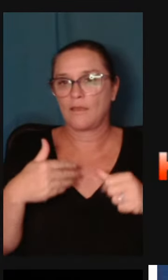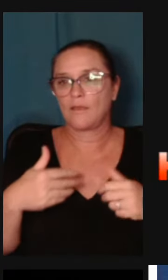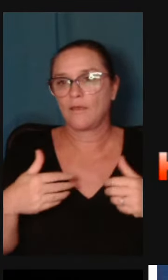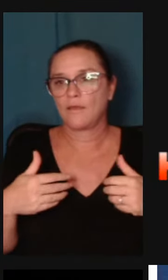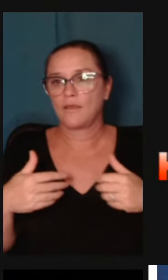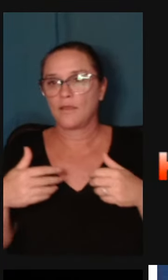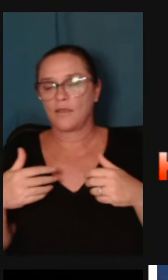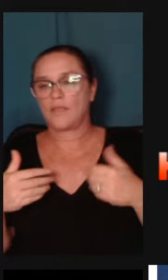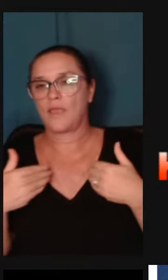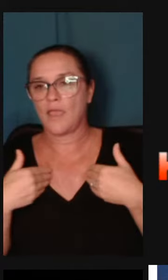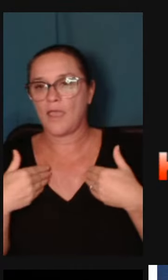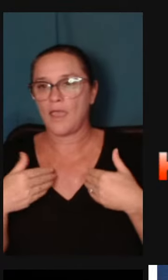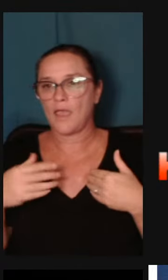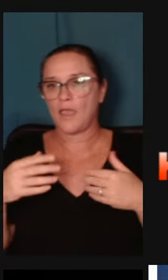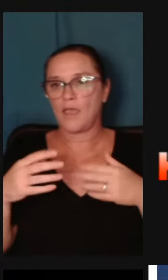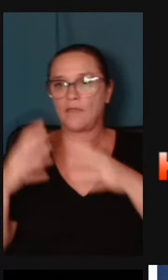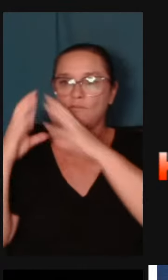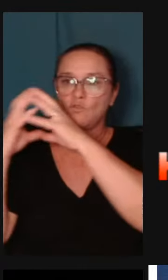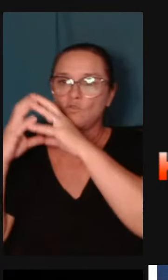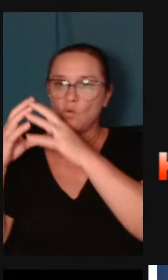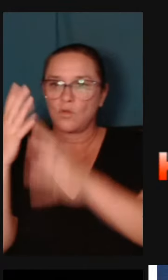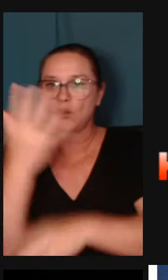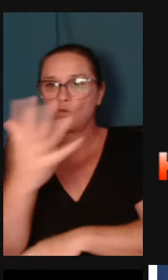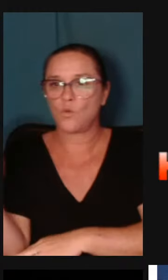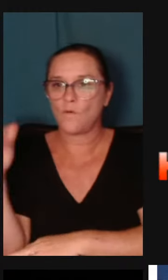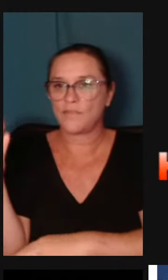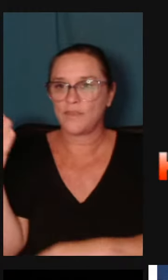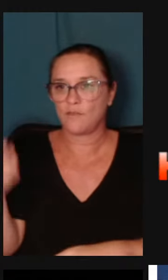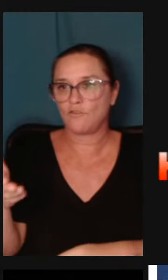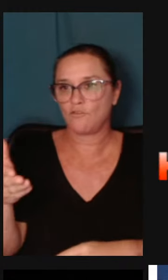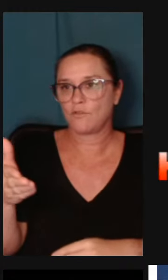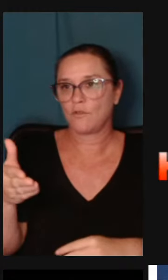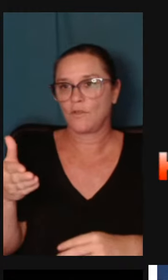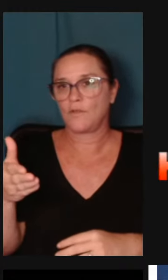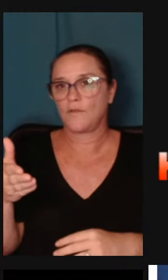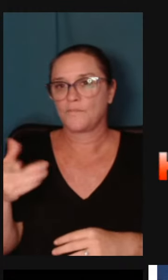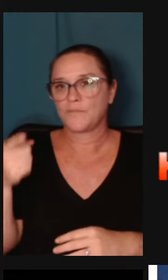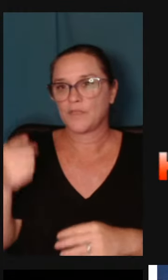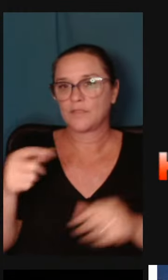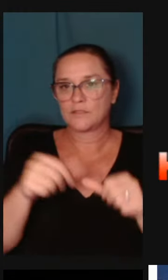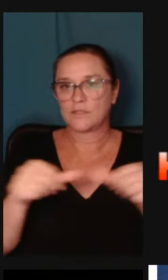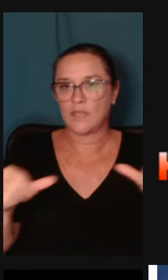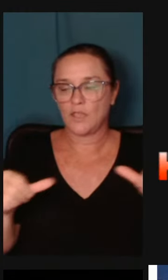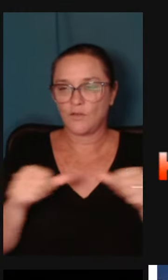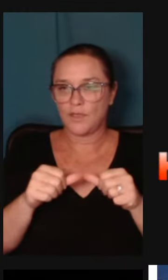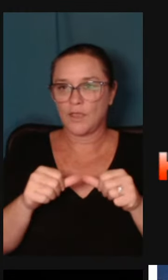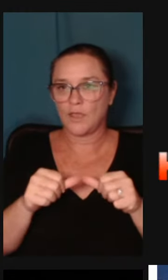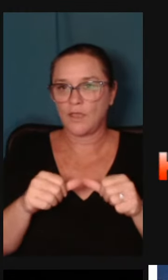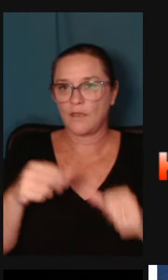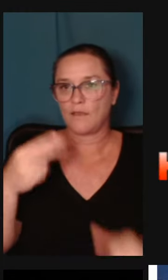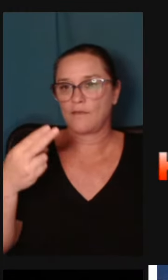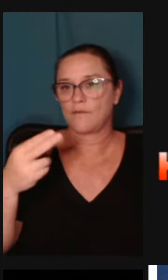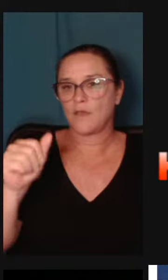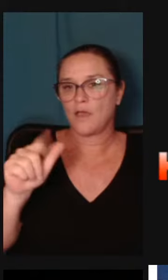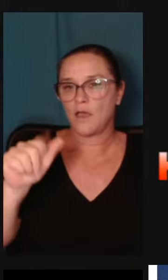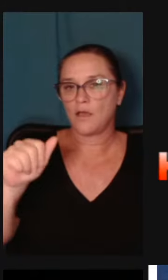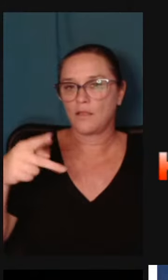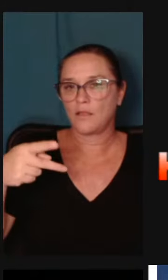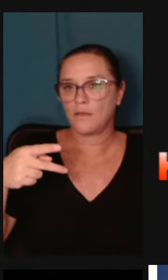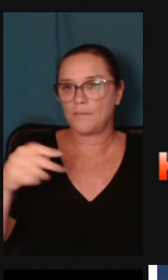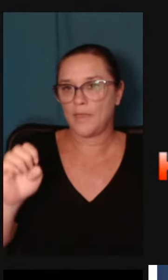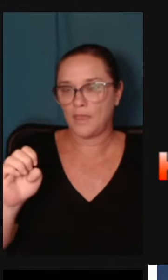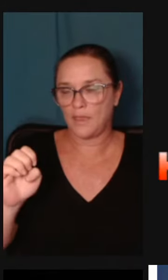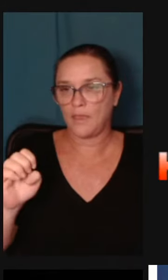is a coconut grove right there. This is kind of the area of Halape. And after